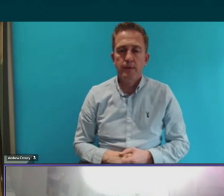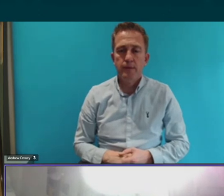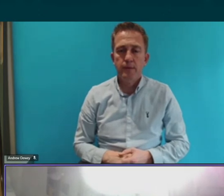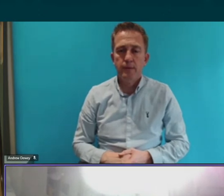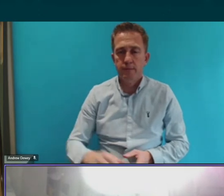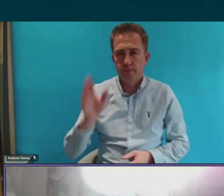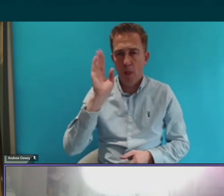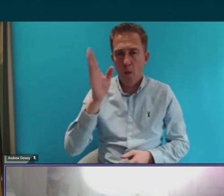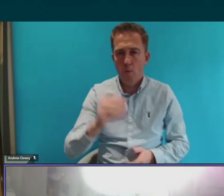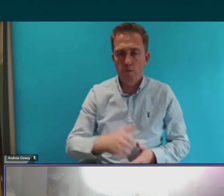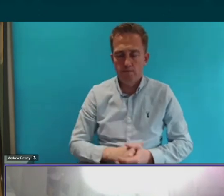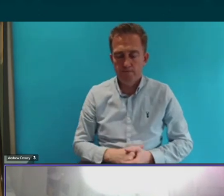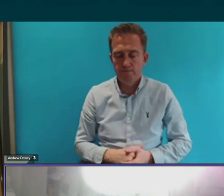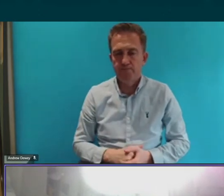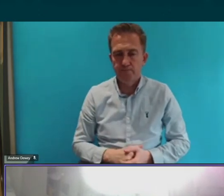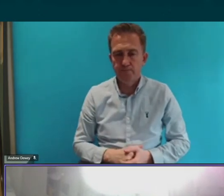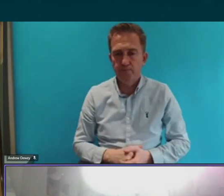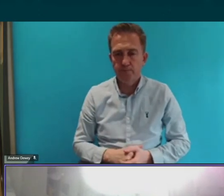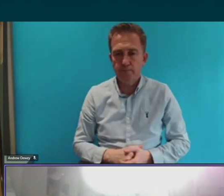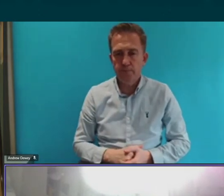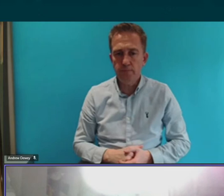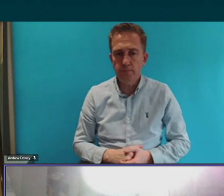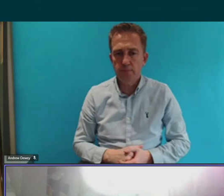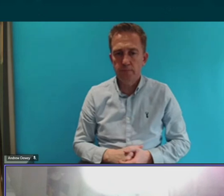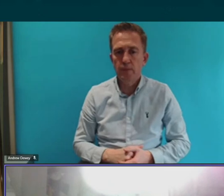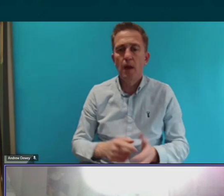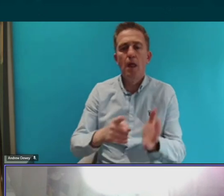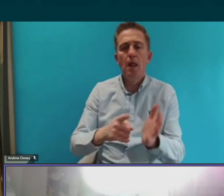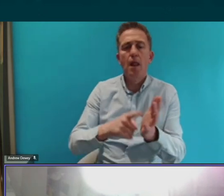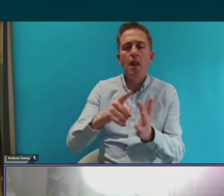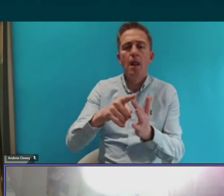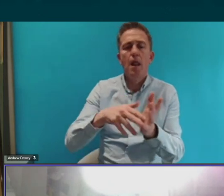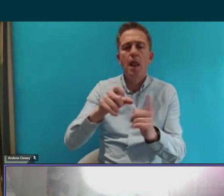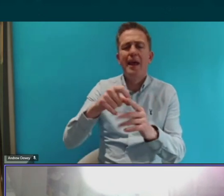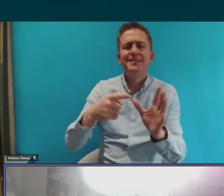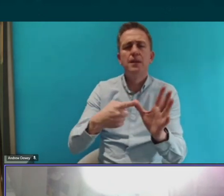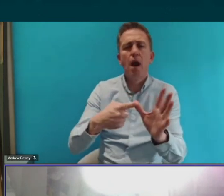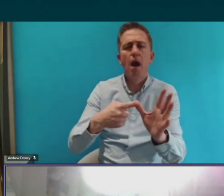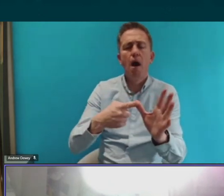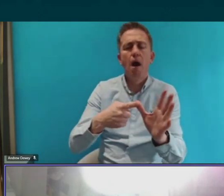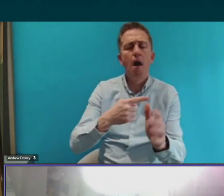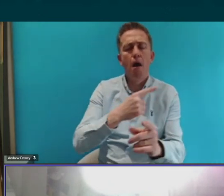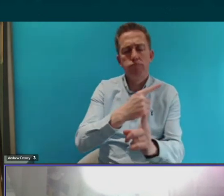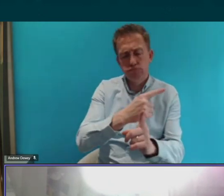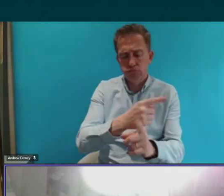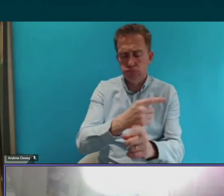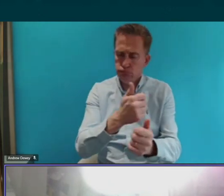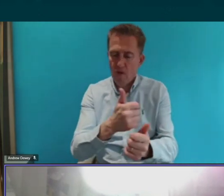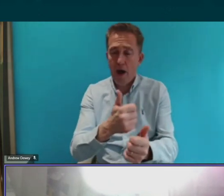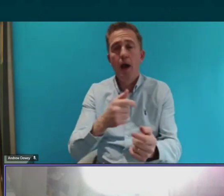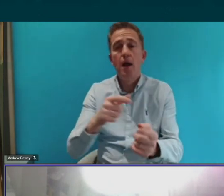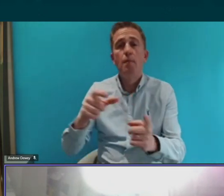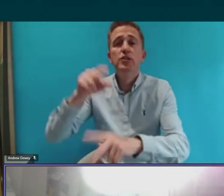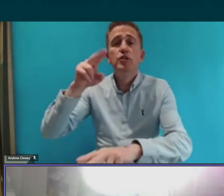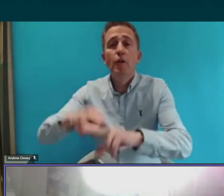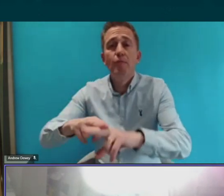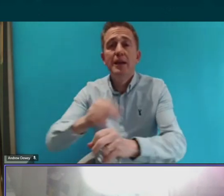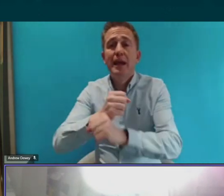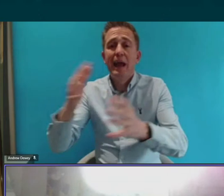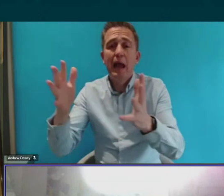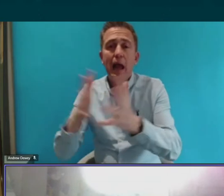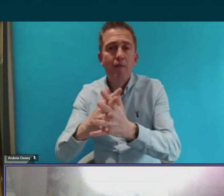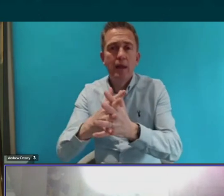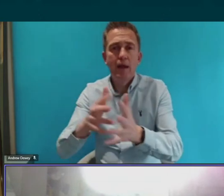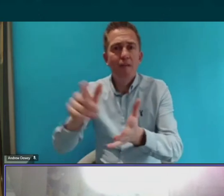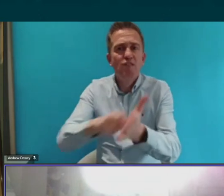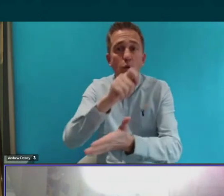Hi, yes, thank you for that. Just on what Linda said there, the people of Dumfries and Galloway have voted 17 strong